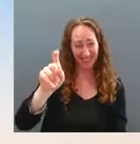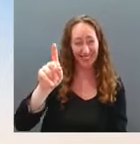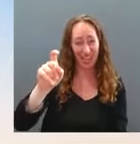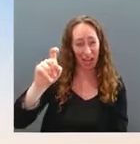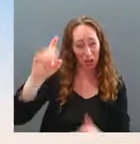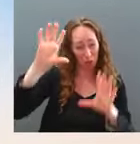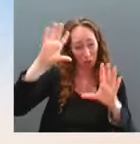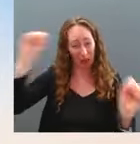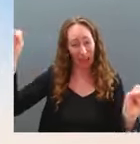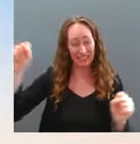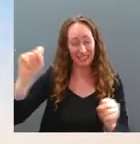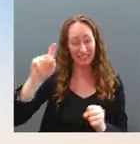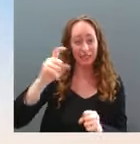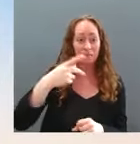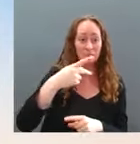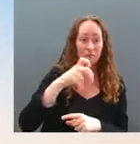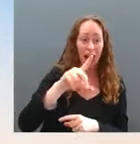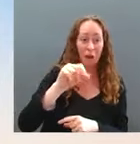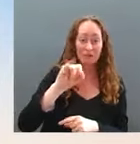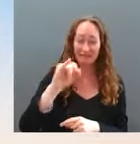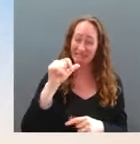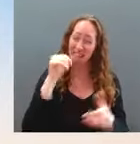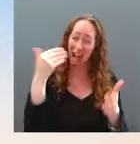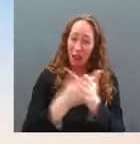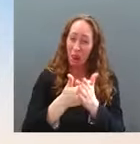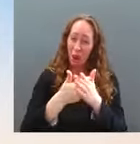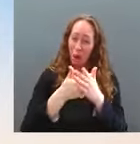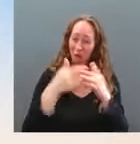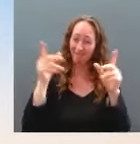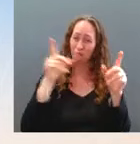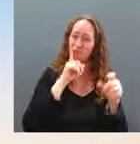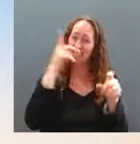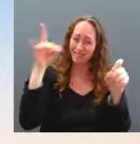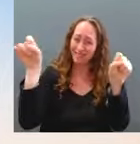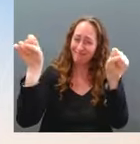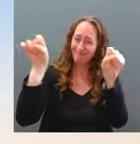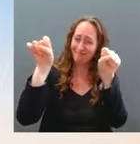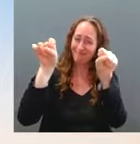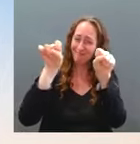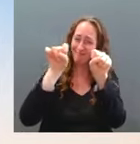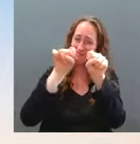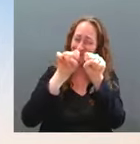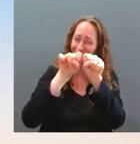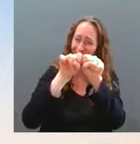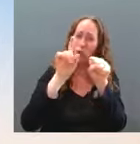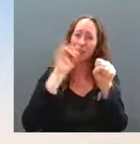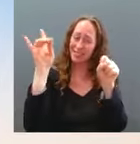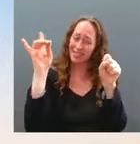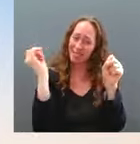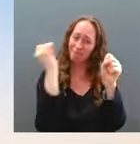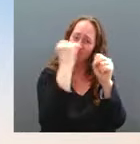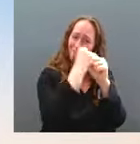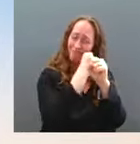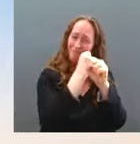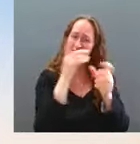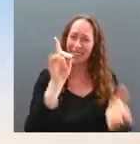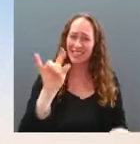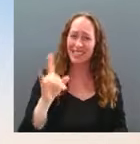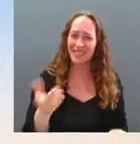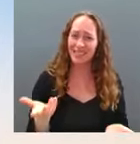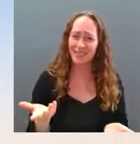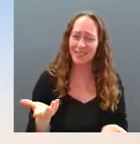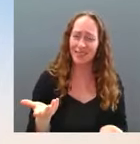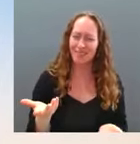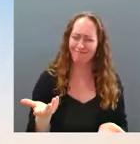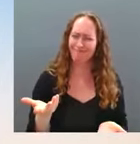way that it is defined is by the Center for Disease Control, the CDC, and their definition of it is 15 minutes